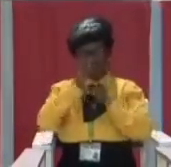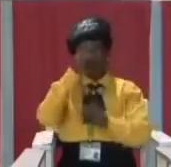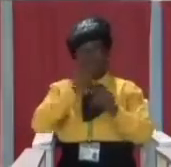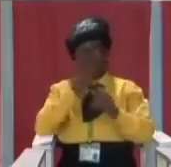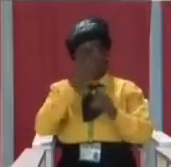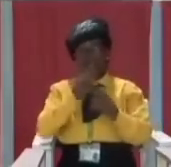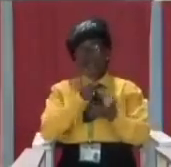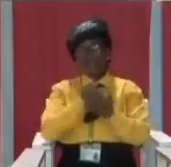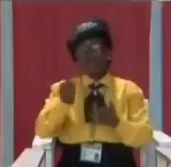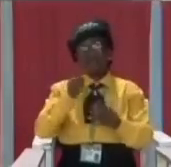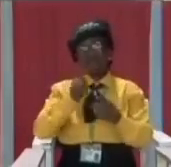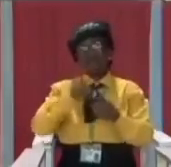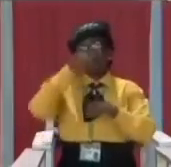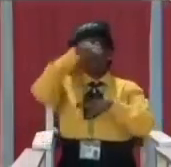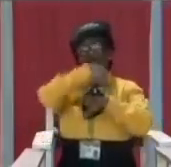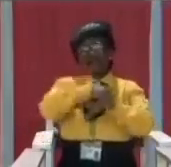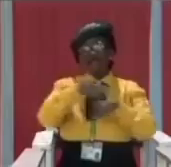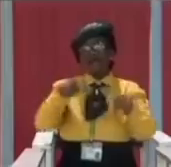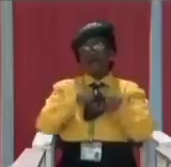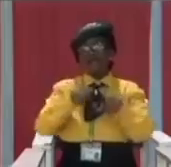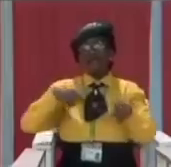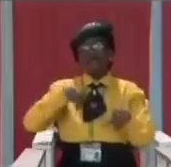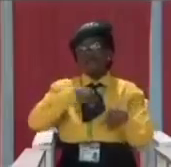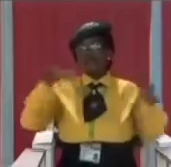Tonight, as we gather before you,